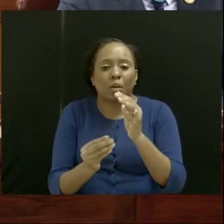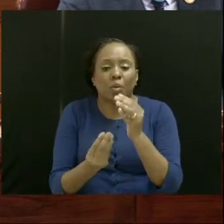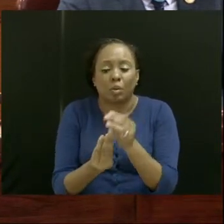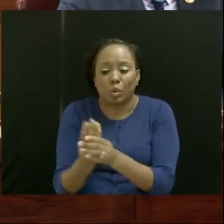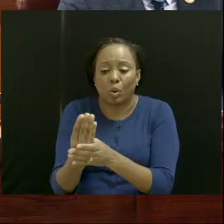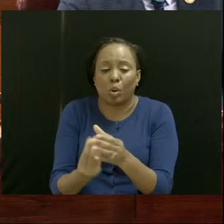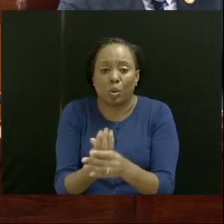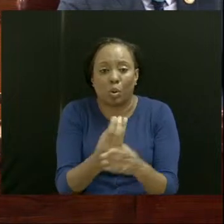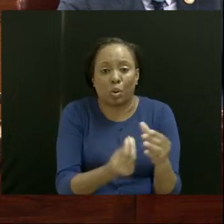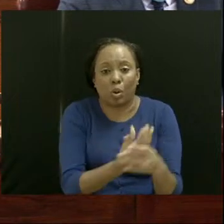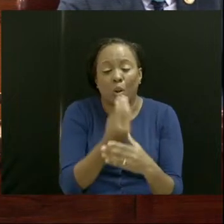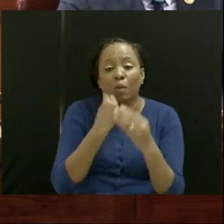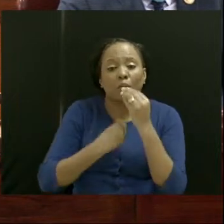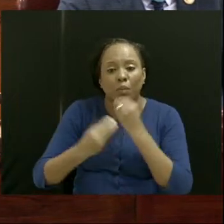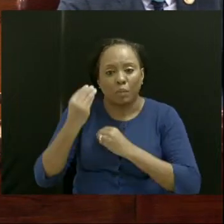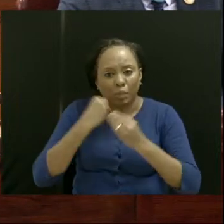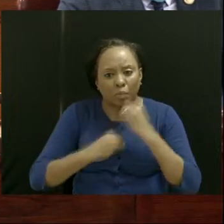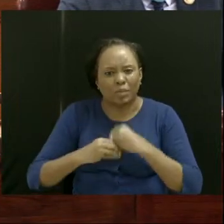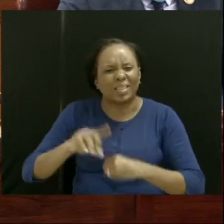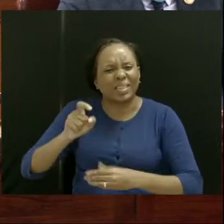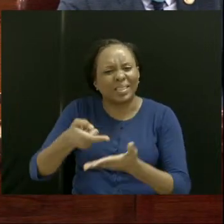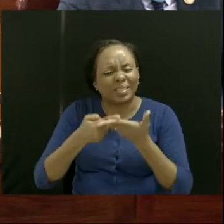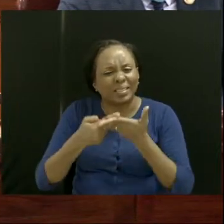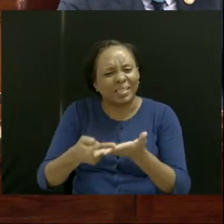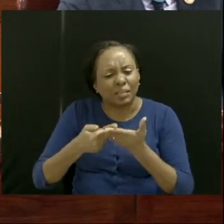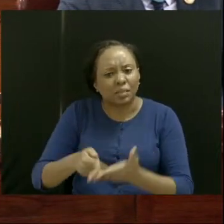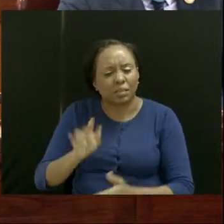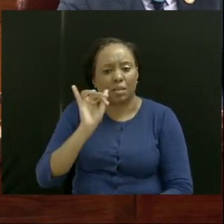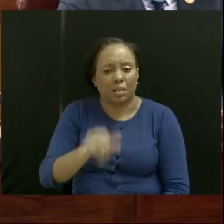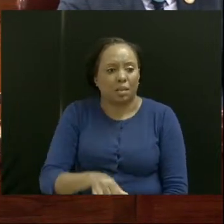be talking about that.